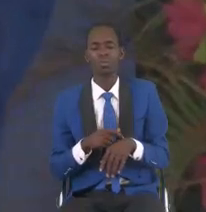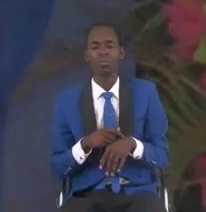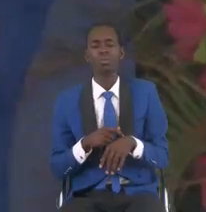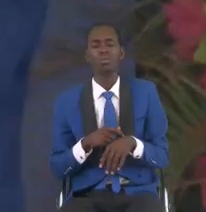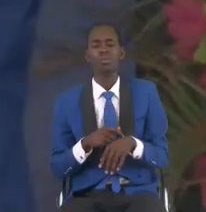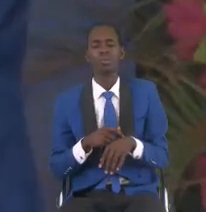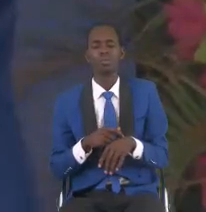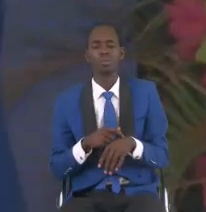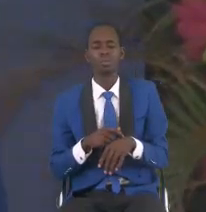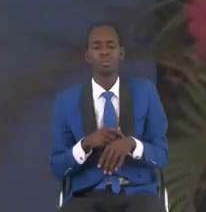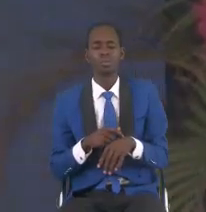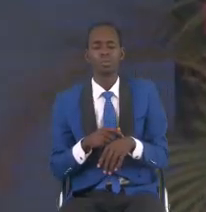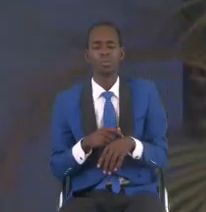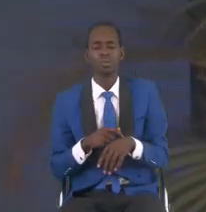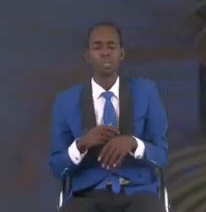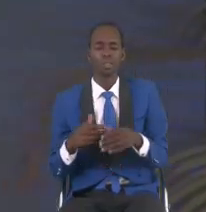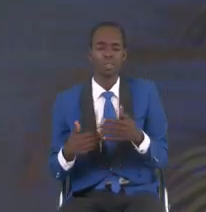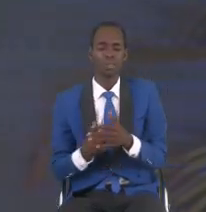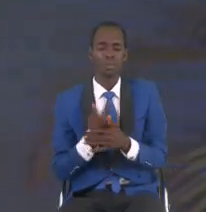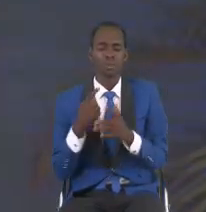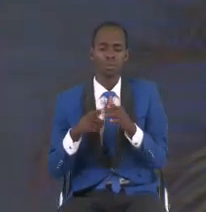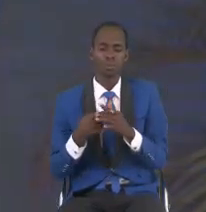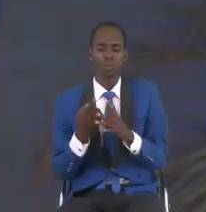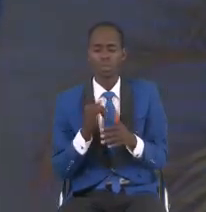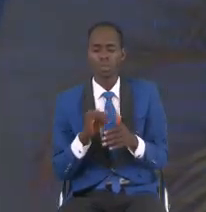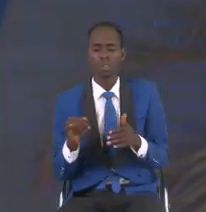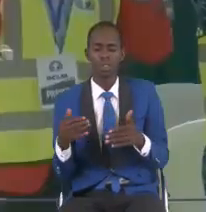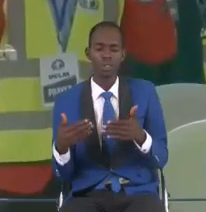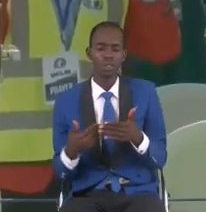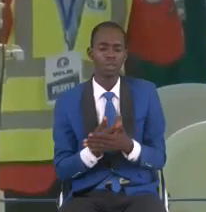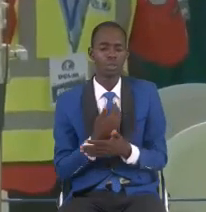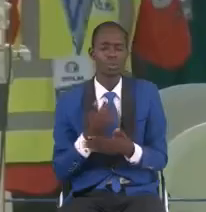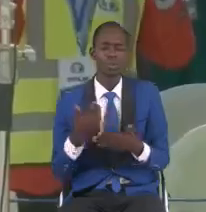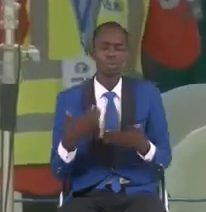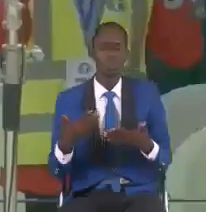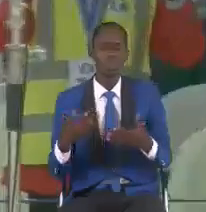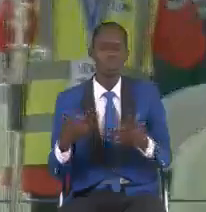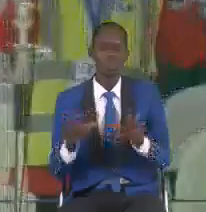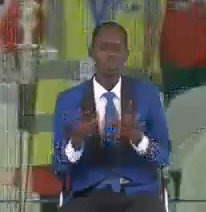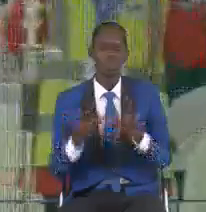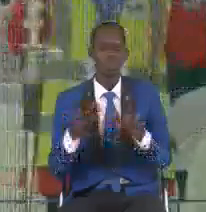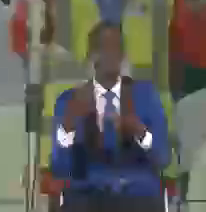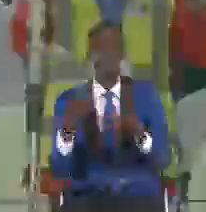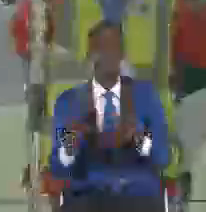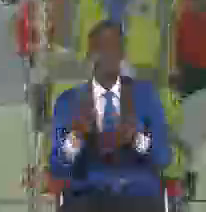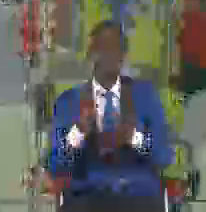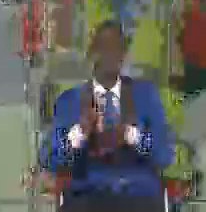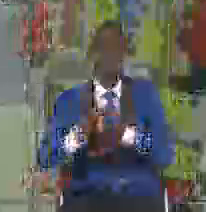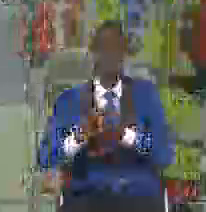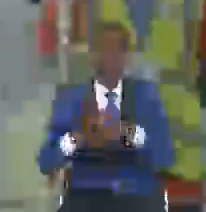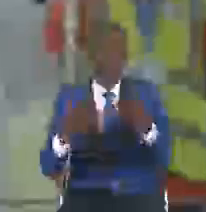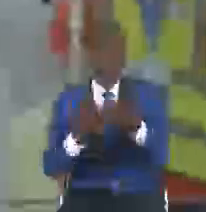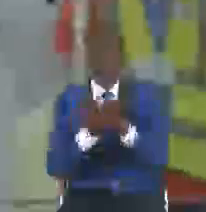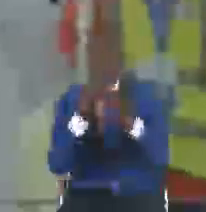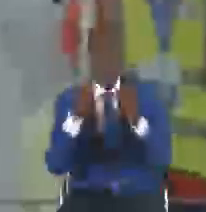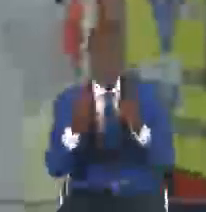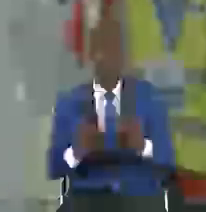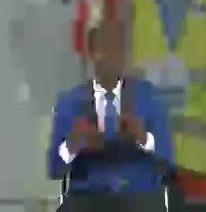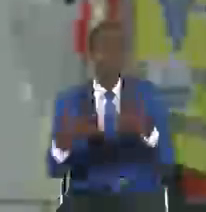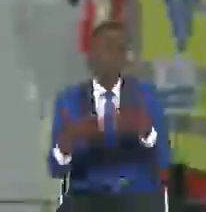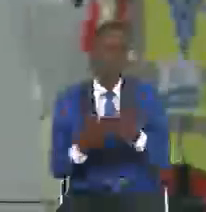era, a new level of ministry, new power, new